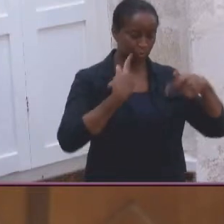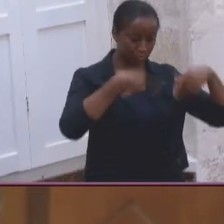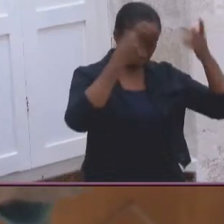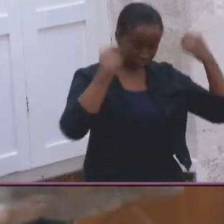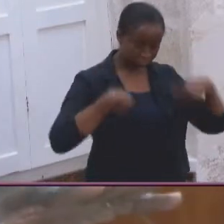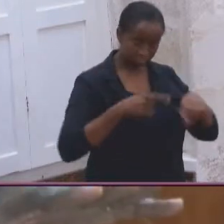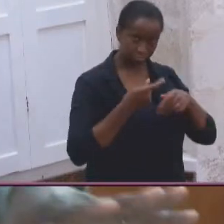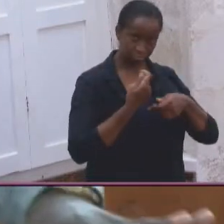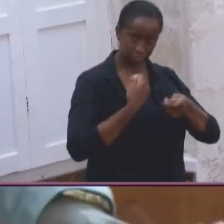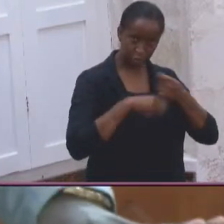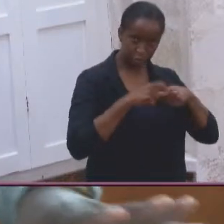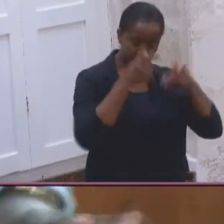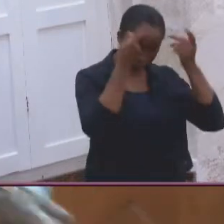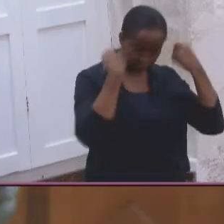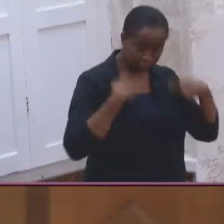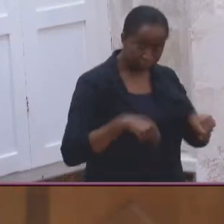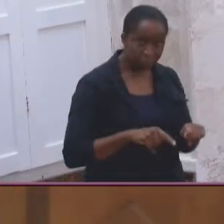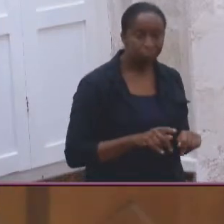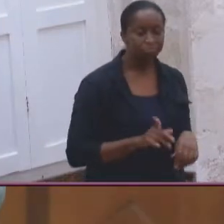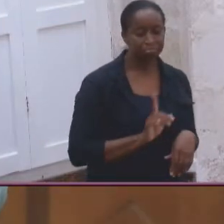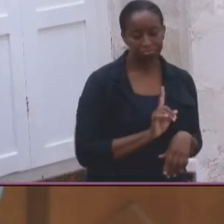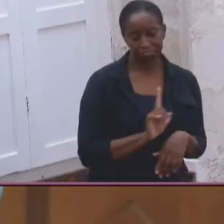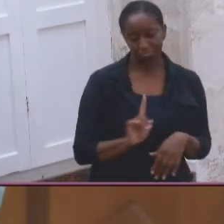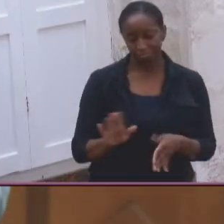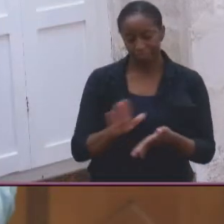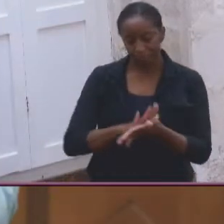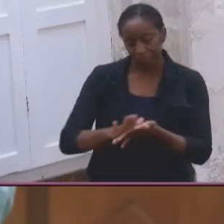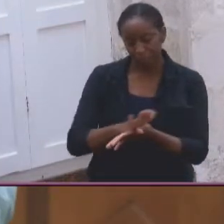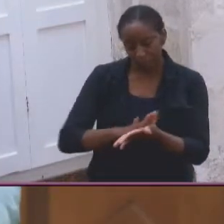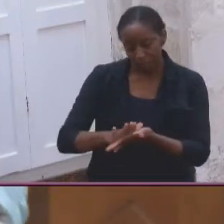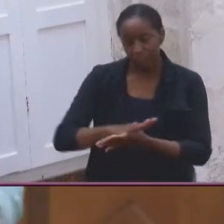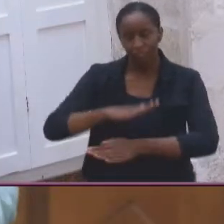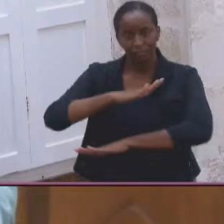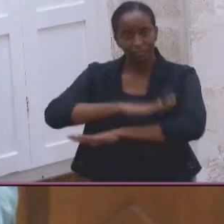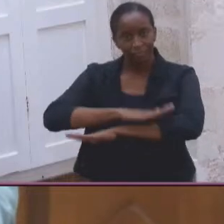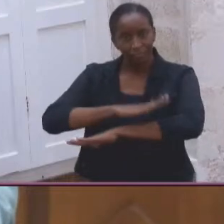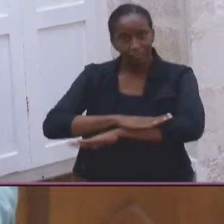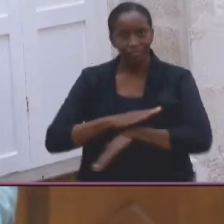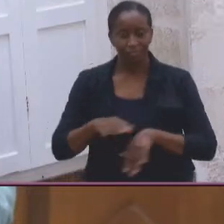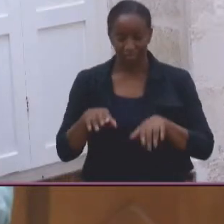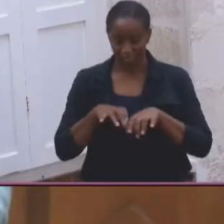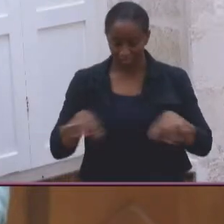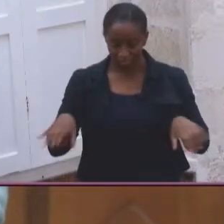and cleaning the furniture, the desk, and the benches on which we sat.